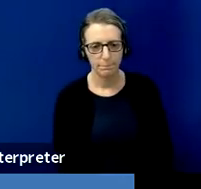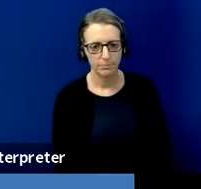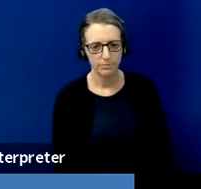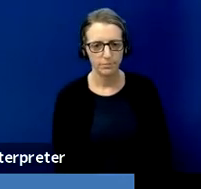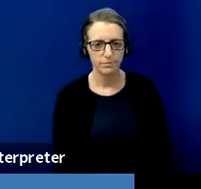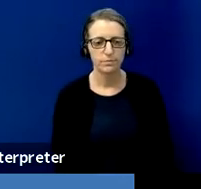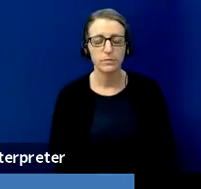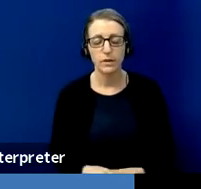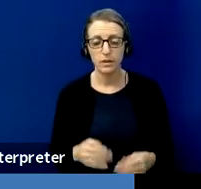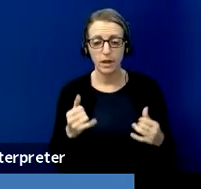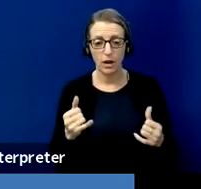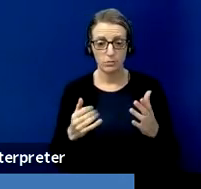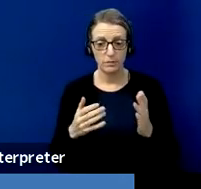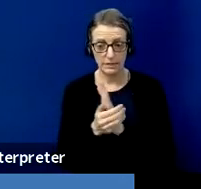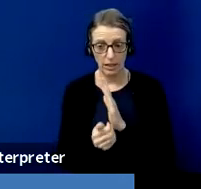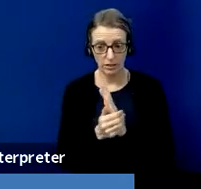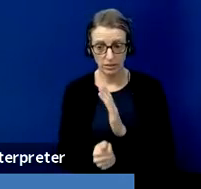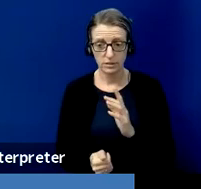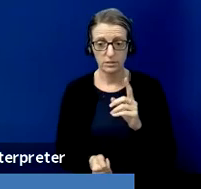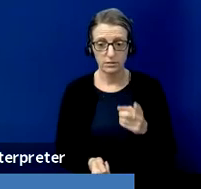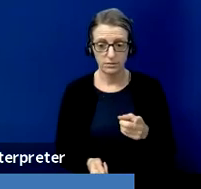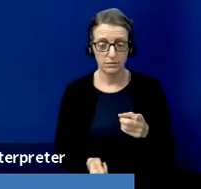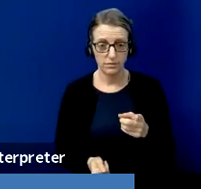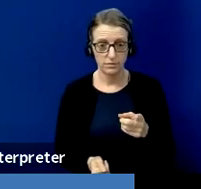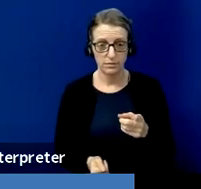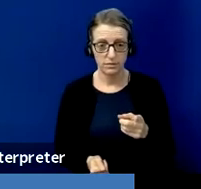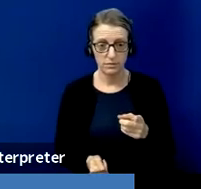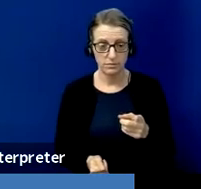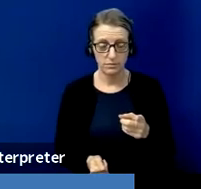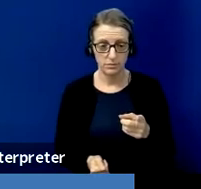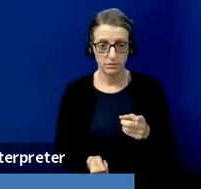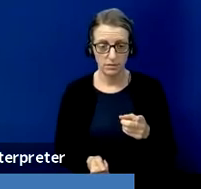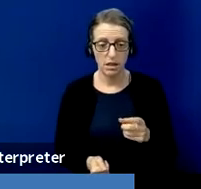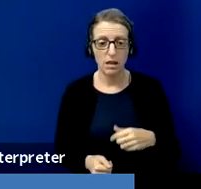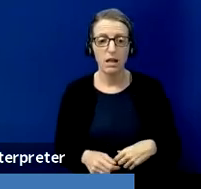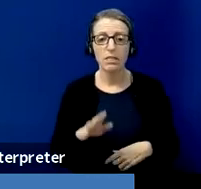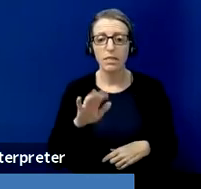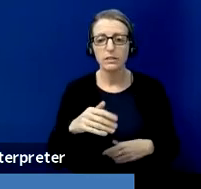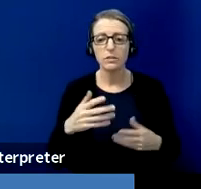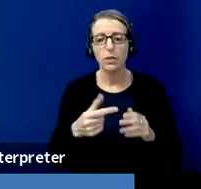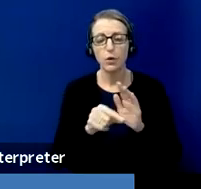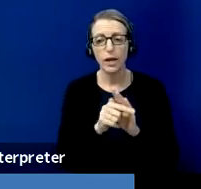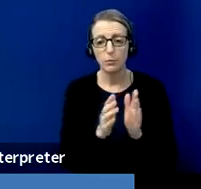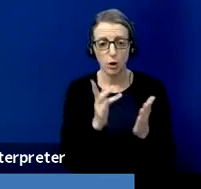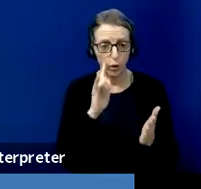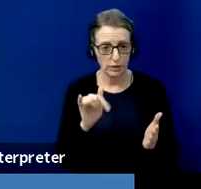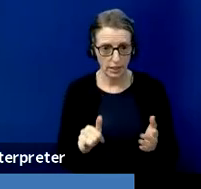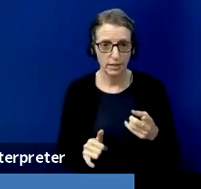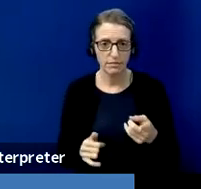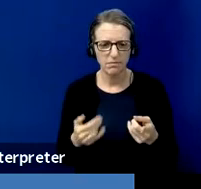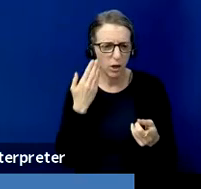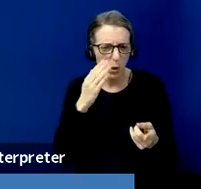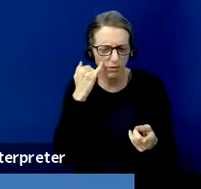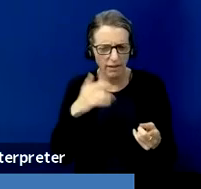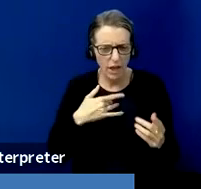So in my skills now that I've given some skills, this is what the grade book looks like. I don't really know if I